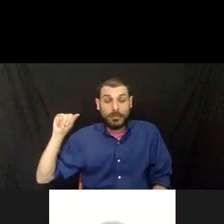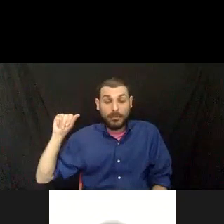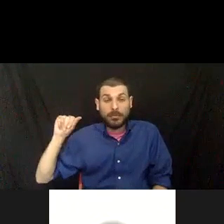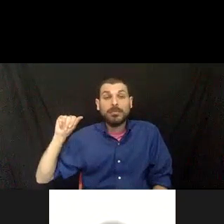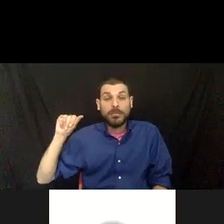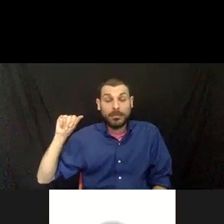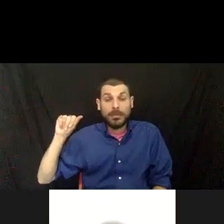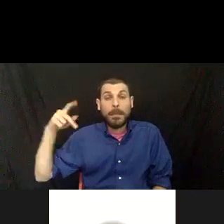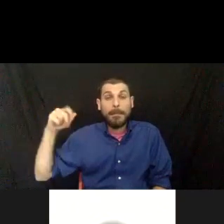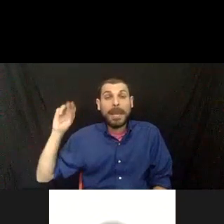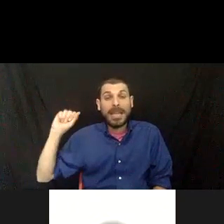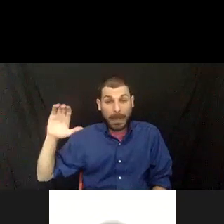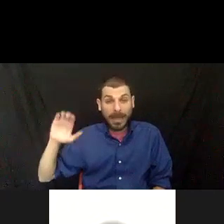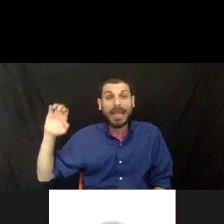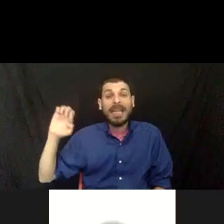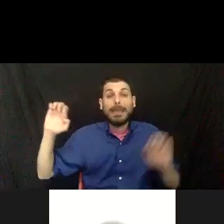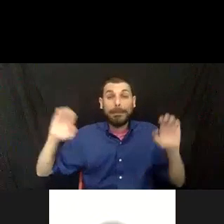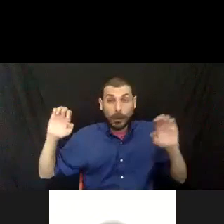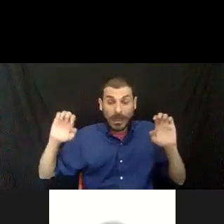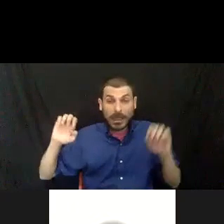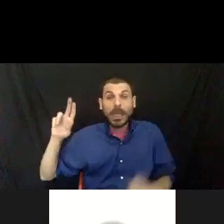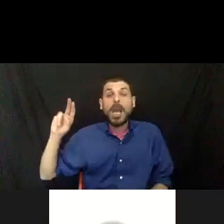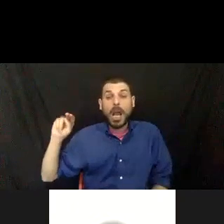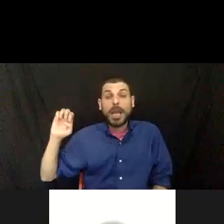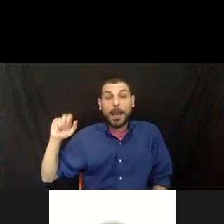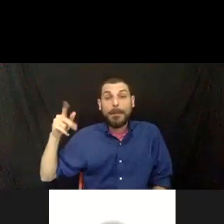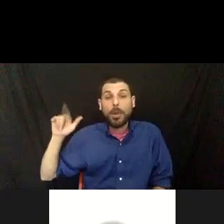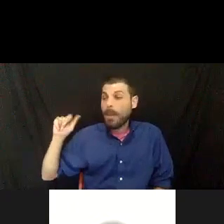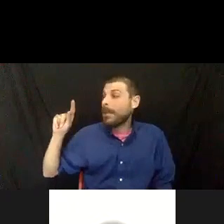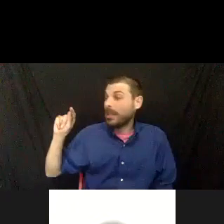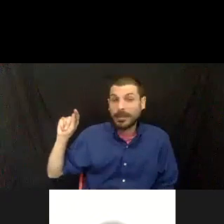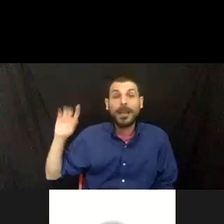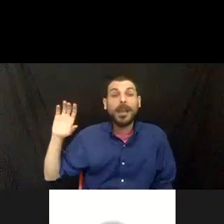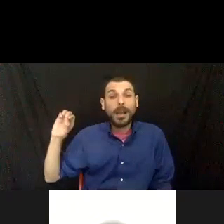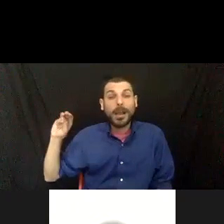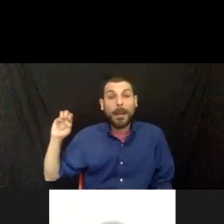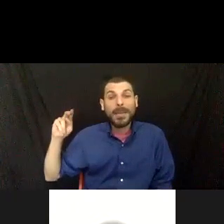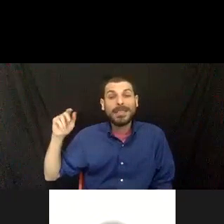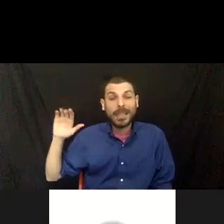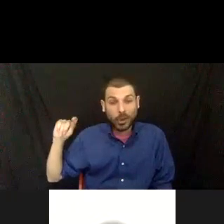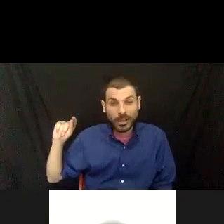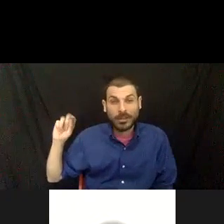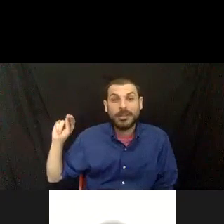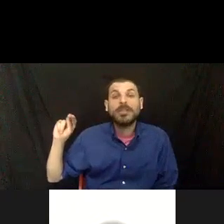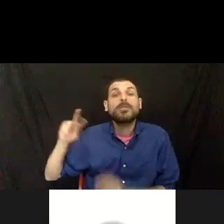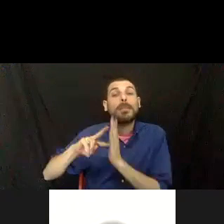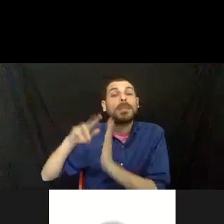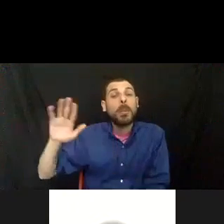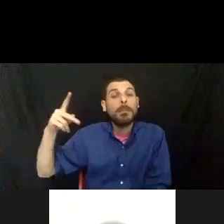Pandemic Emergency Unemployment Compensation. And this is an additional